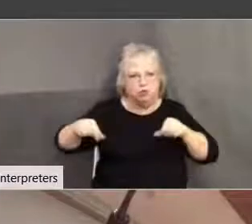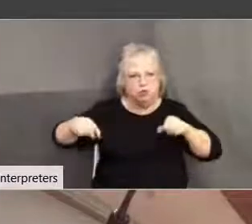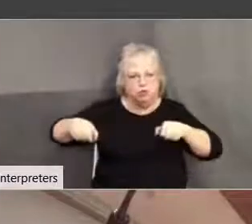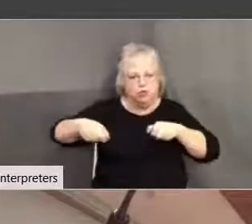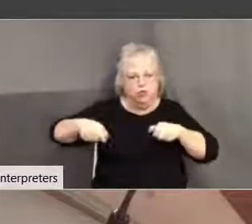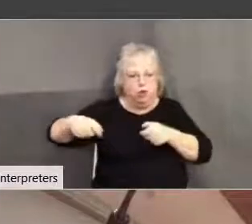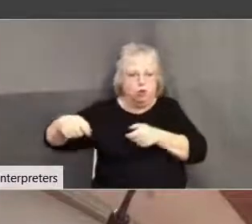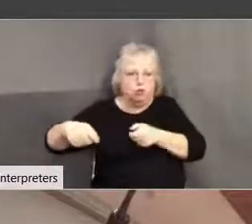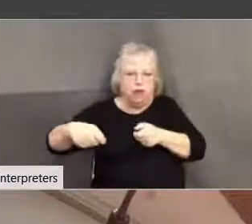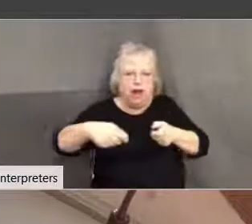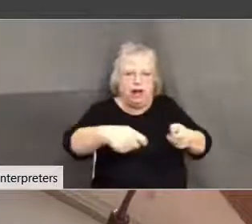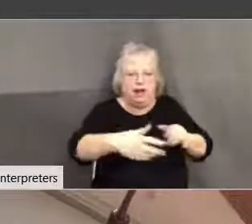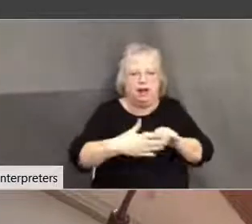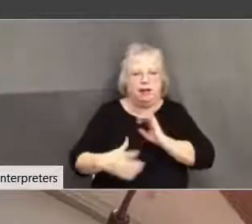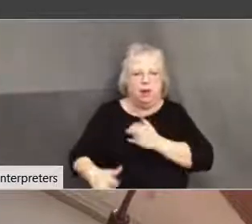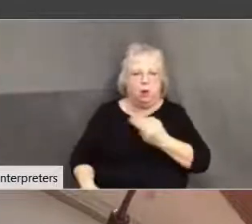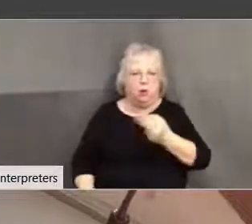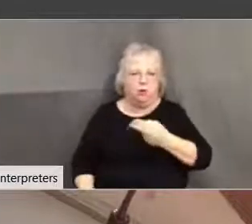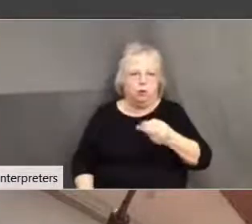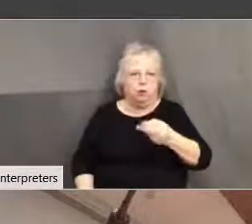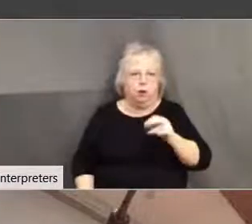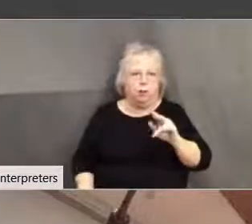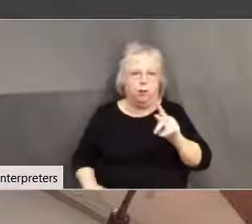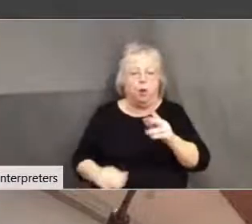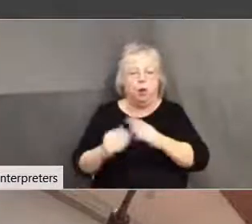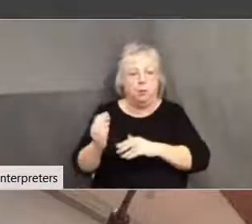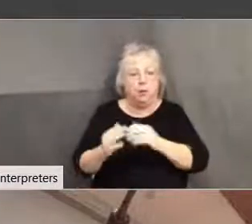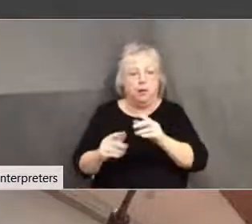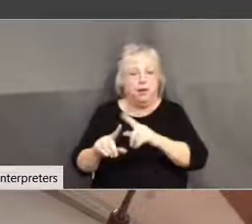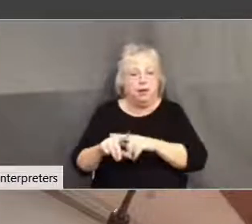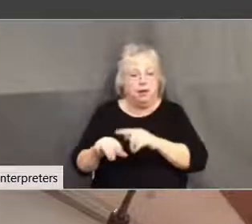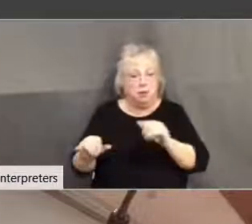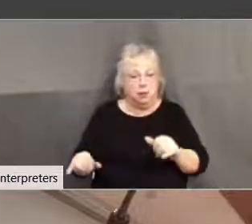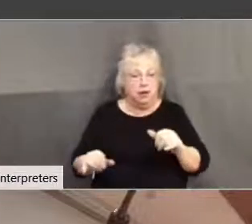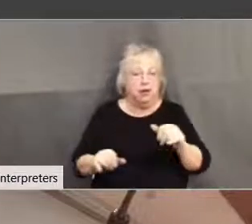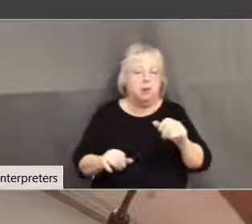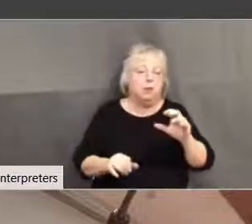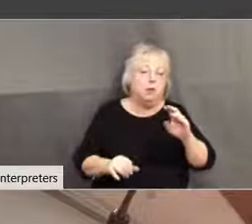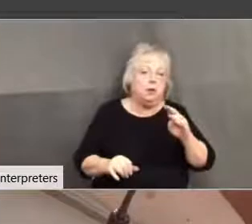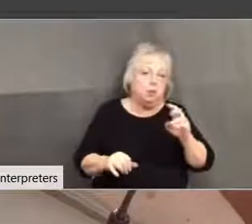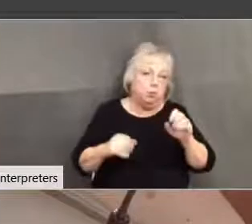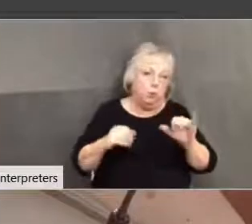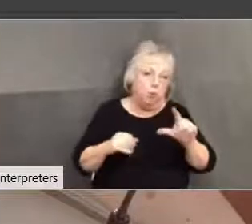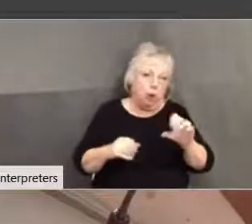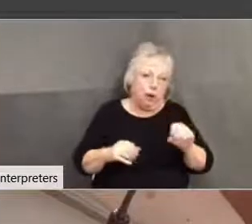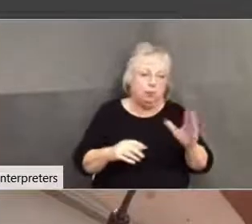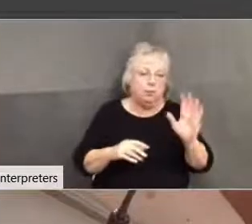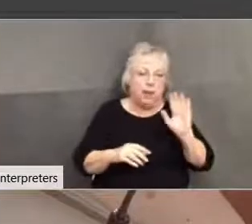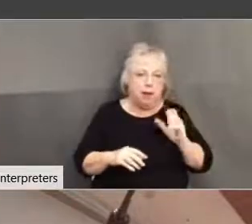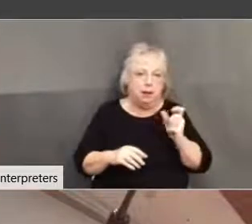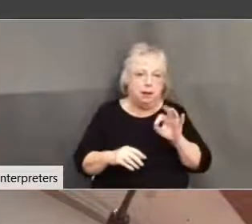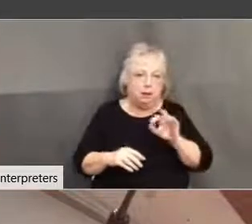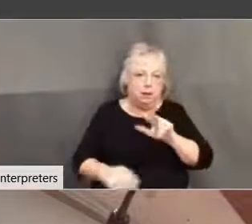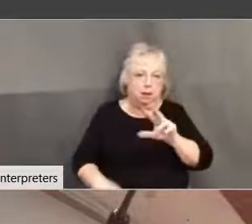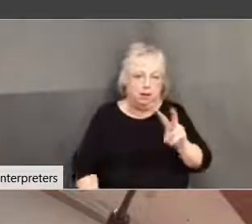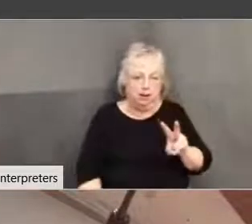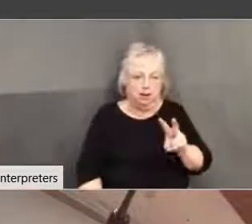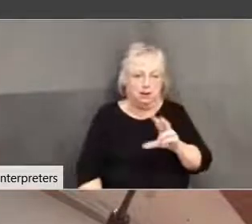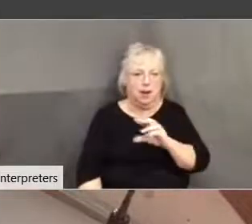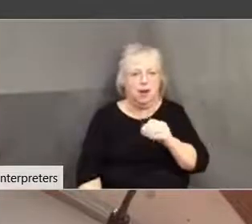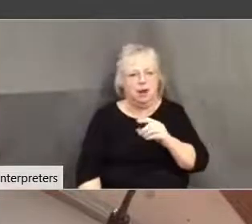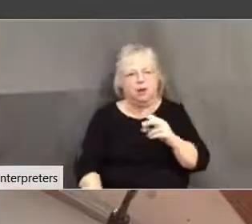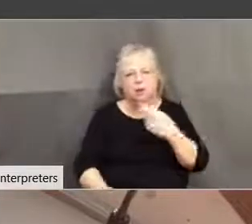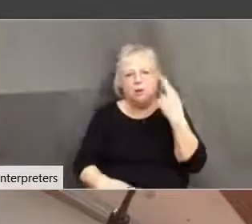historic park. It was built at the same time as Boyle in 1936. And the pavilion, the reason I wanted to save